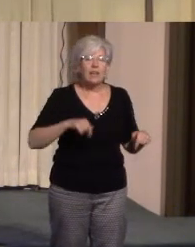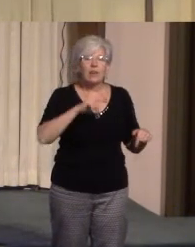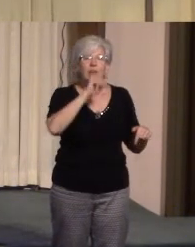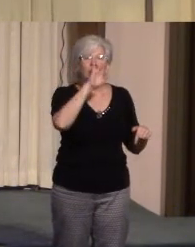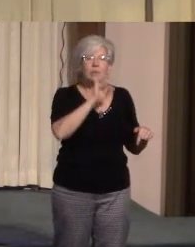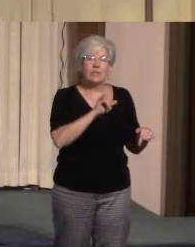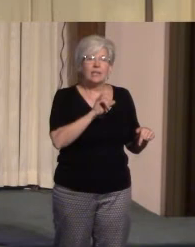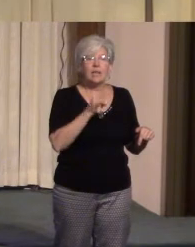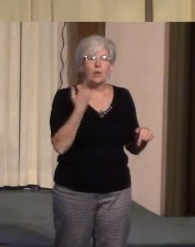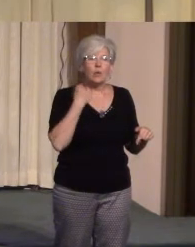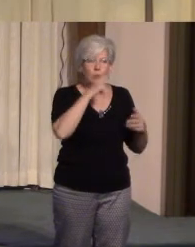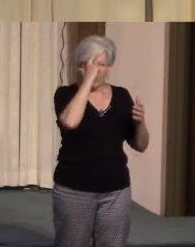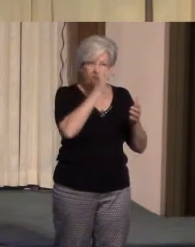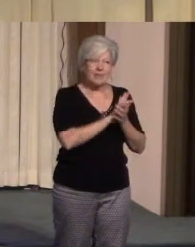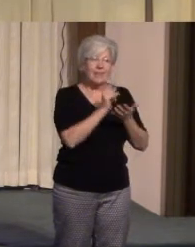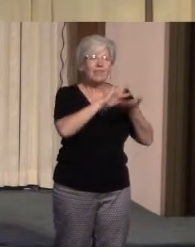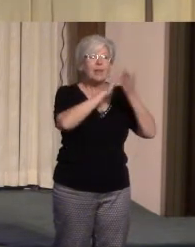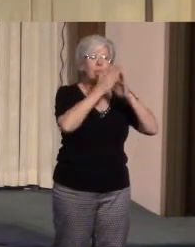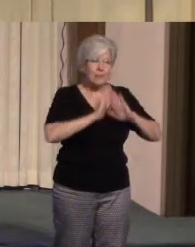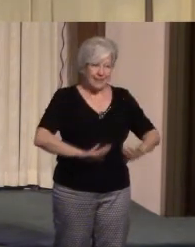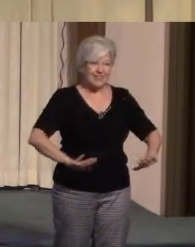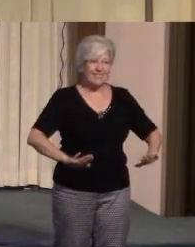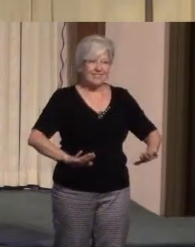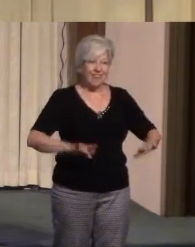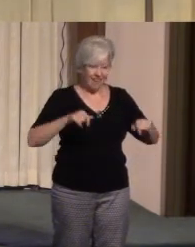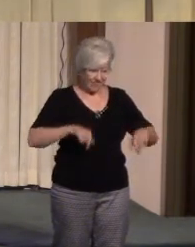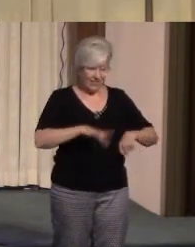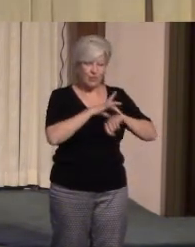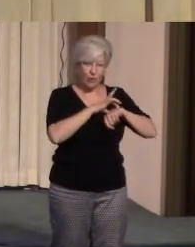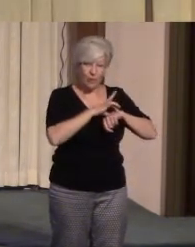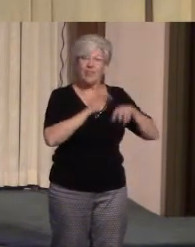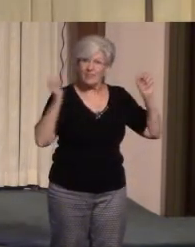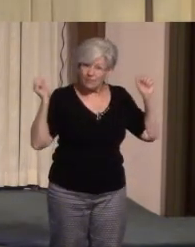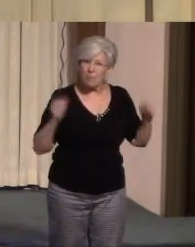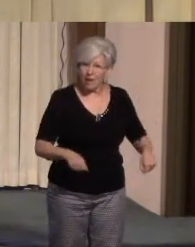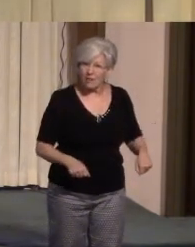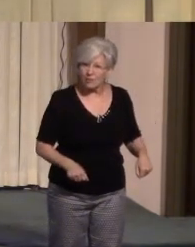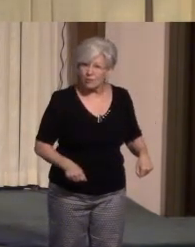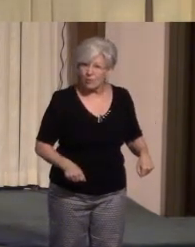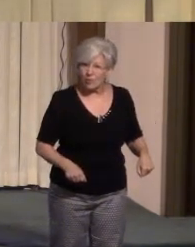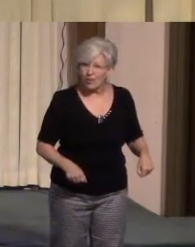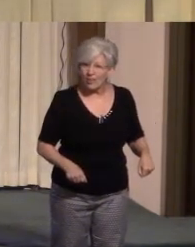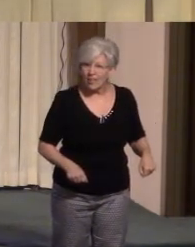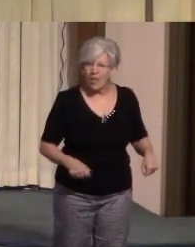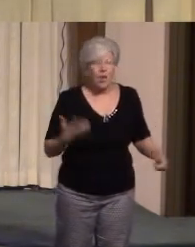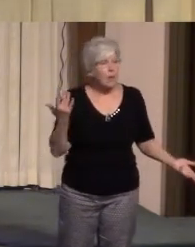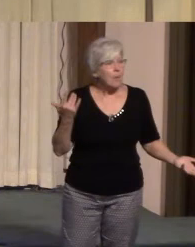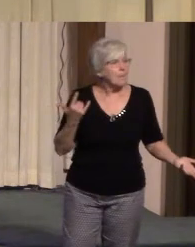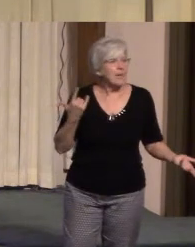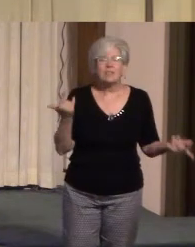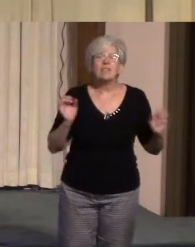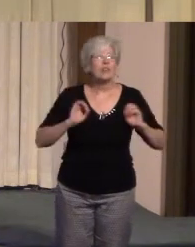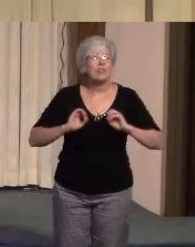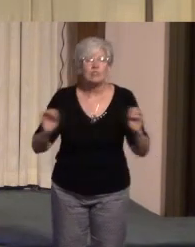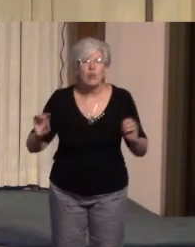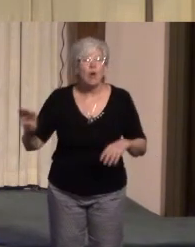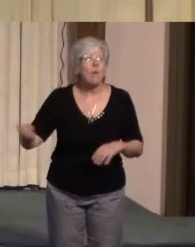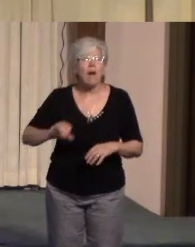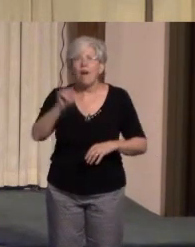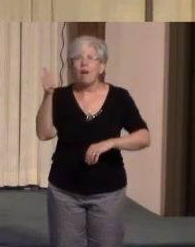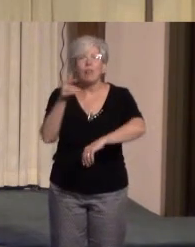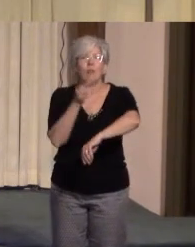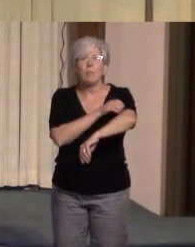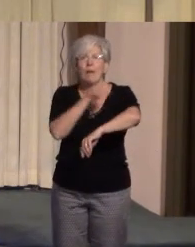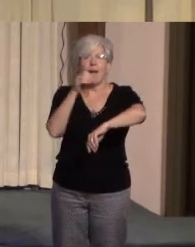In Unity, we believe that peace in our time is possible, and this is why. It's because there is no other power than God out